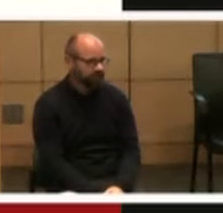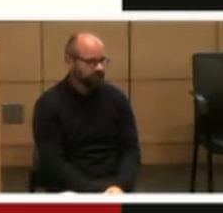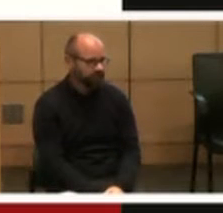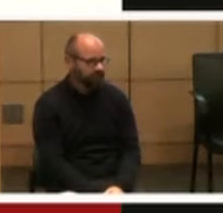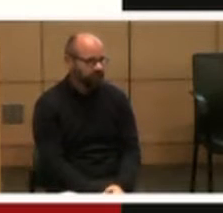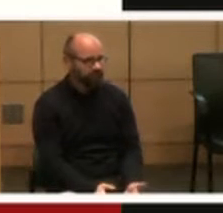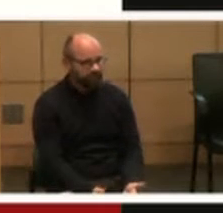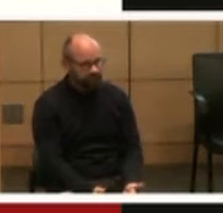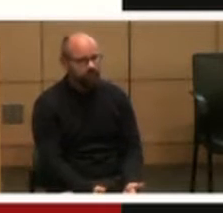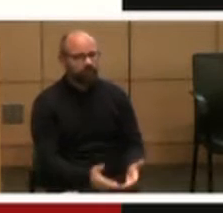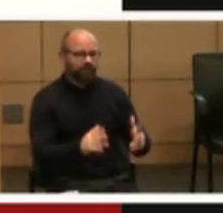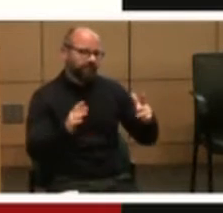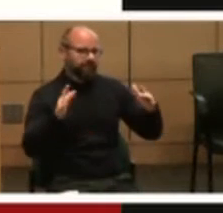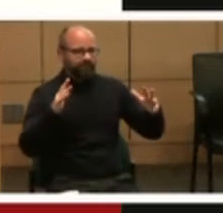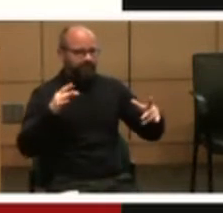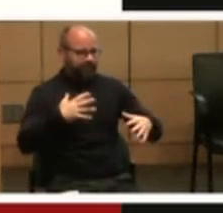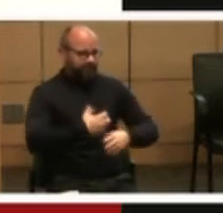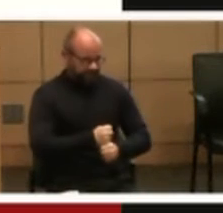So to summarize,